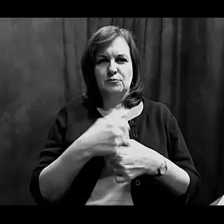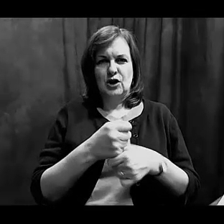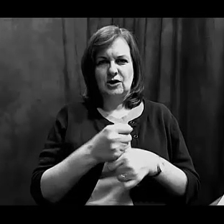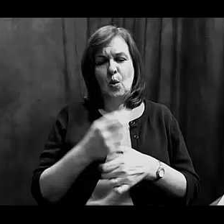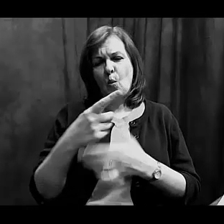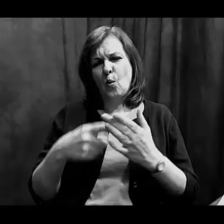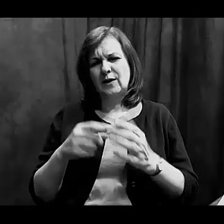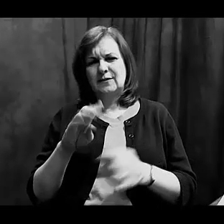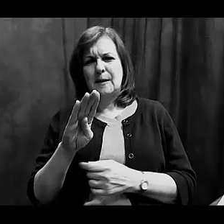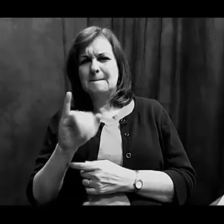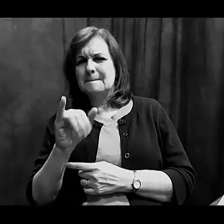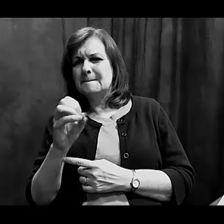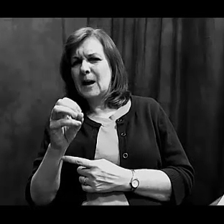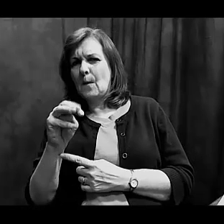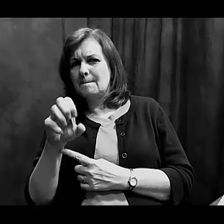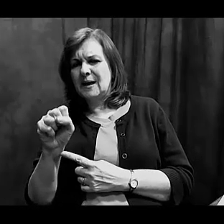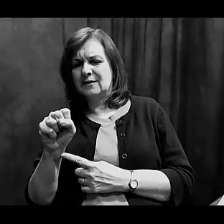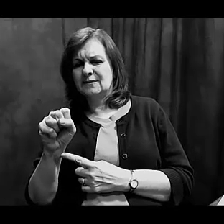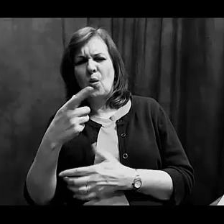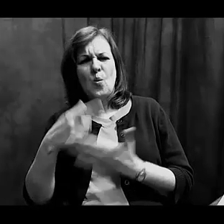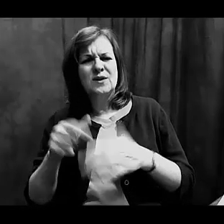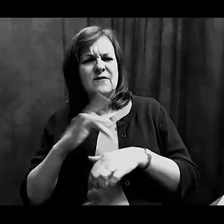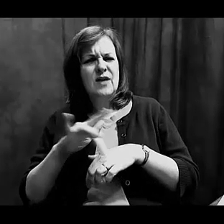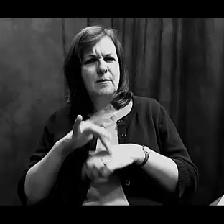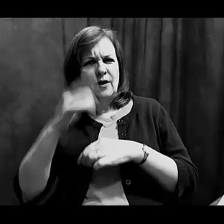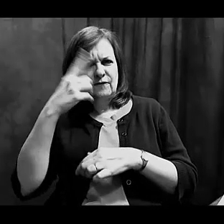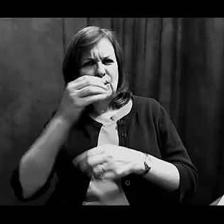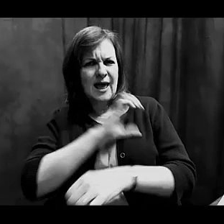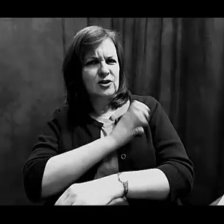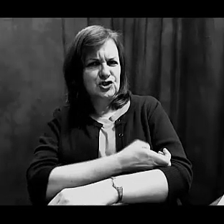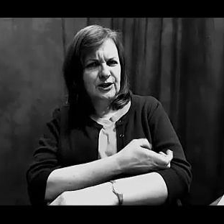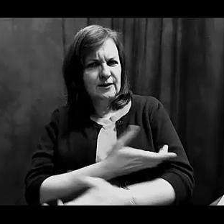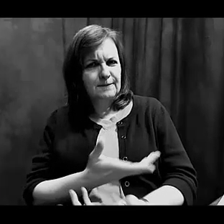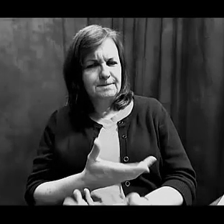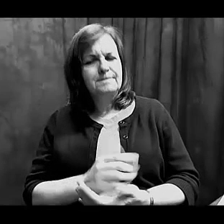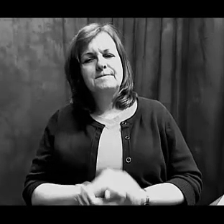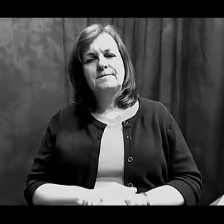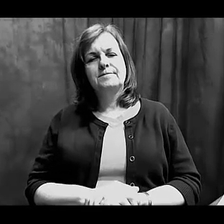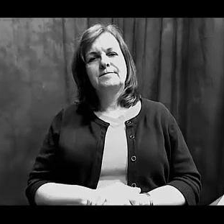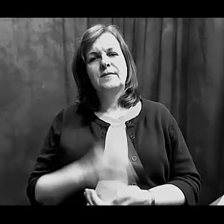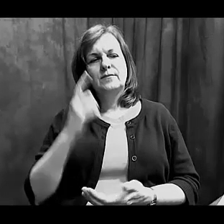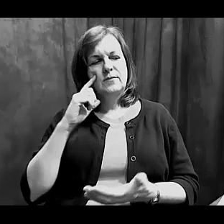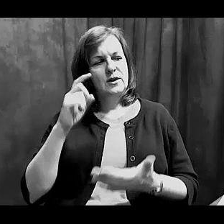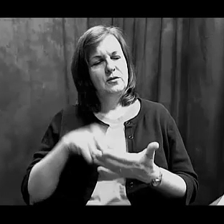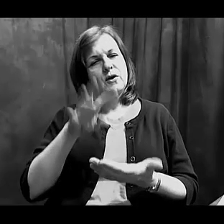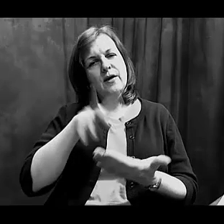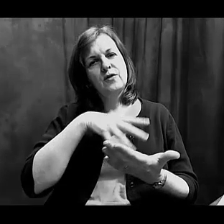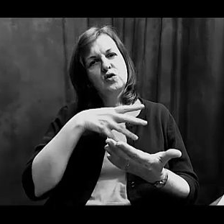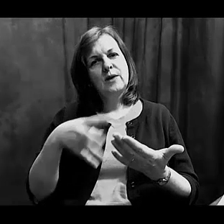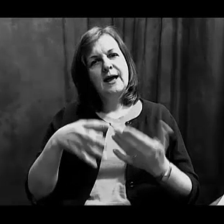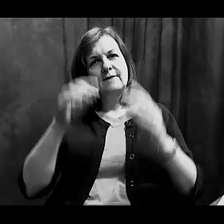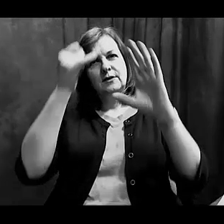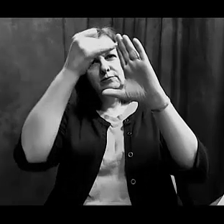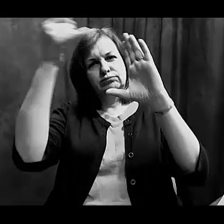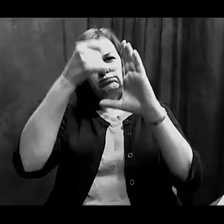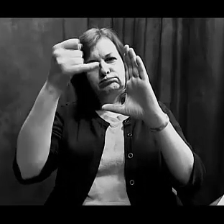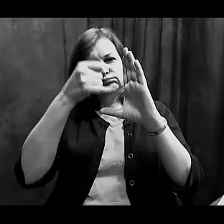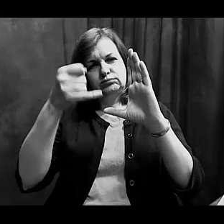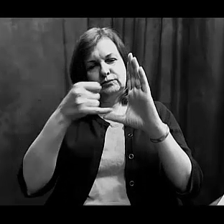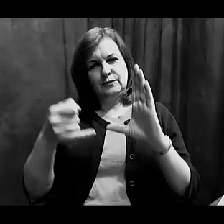primary production? What's biomass? What's available, right? If we look at our graph